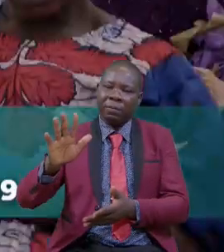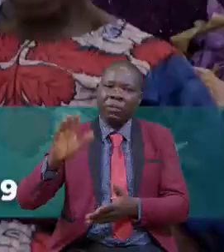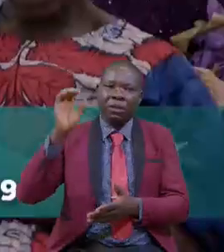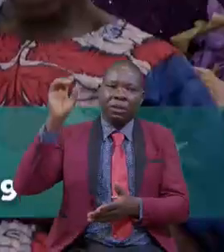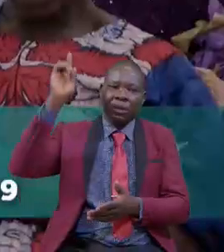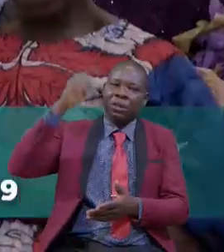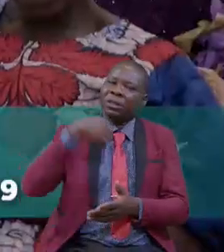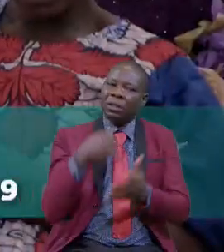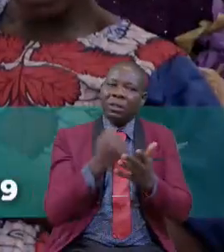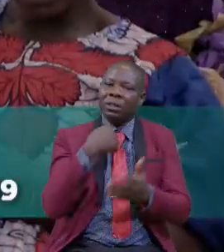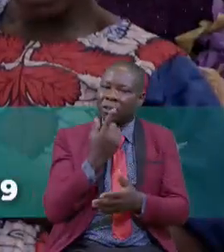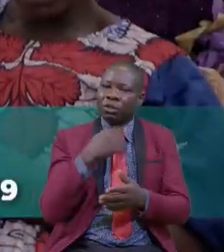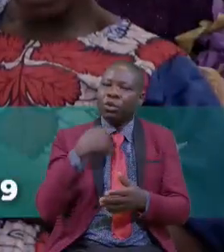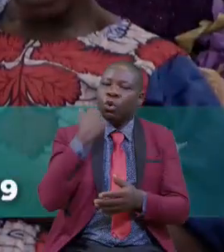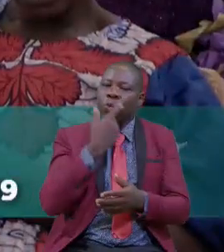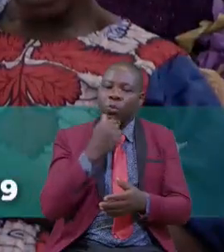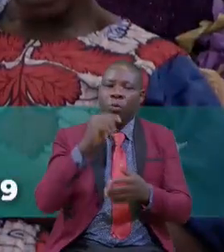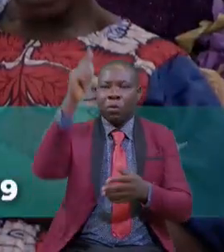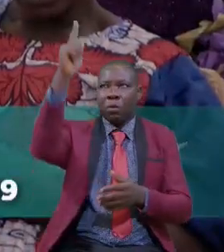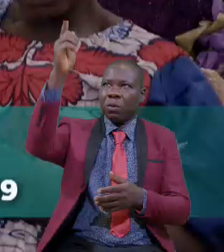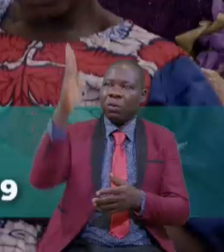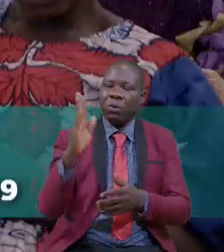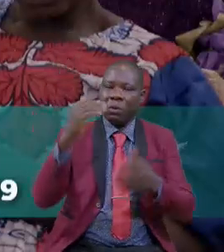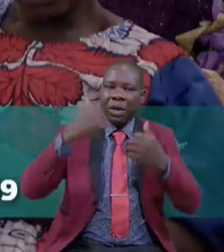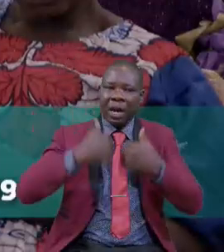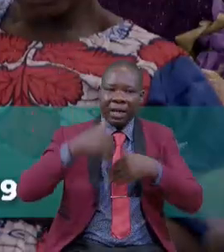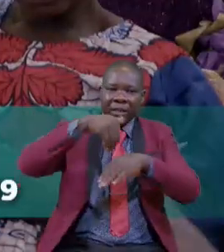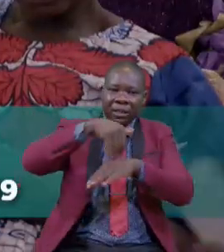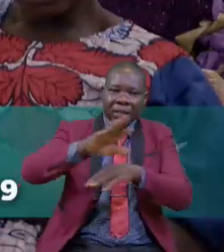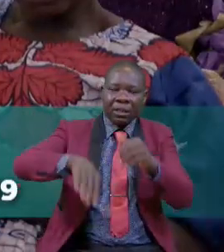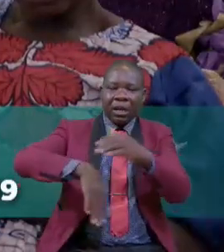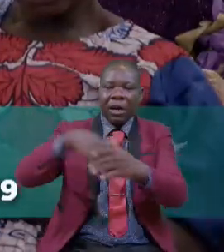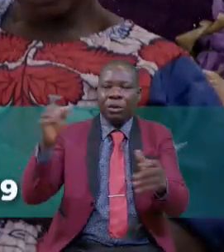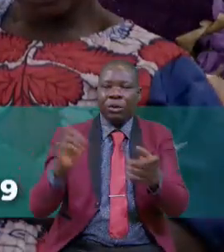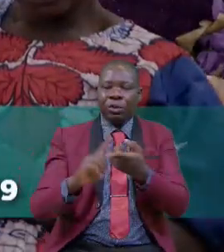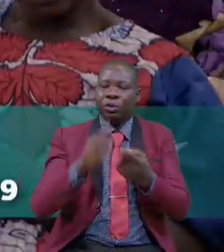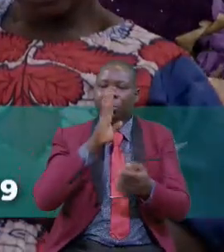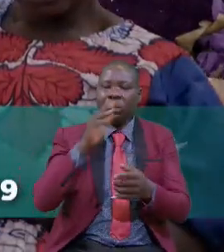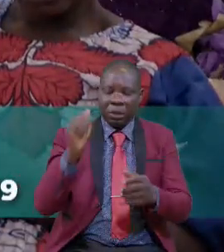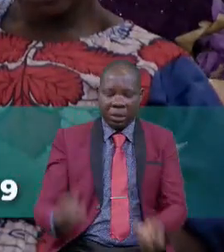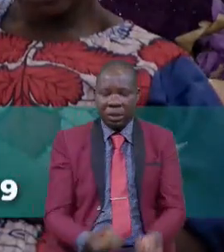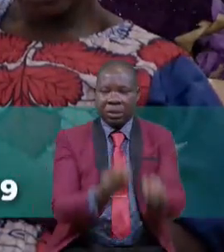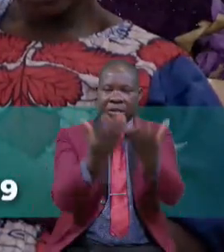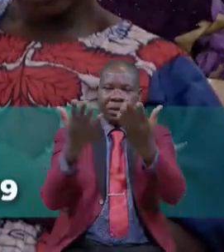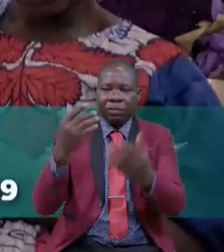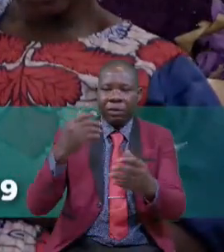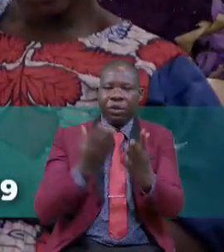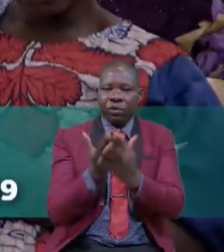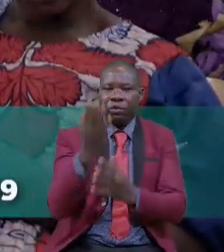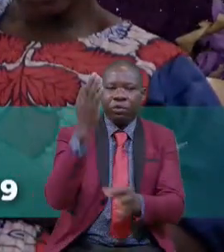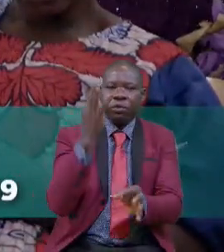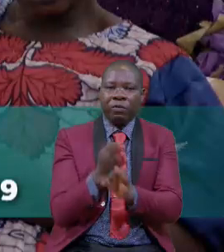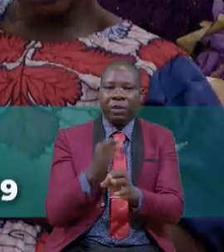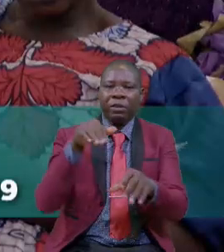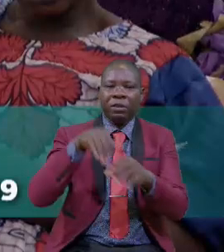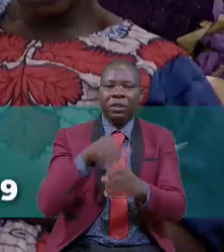whom God has set forth to be a propitiation through faith in